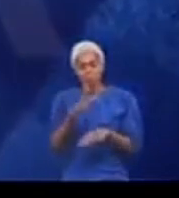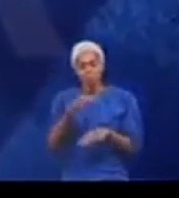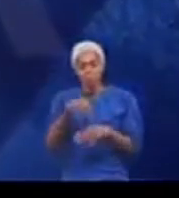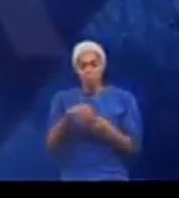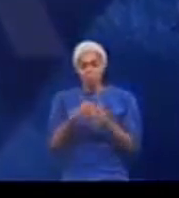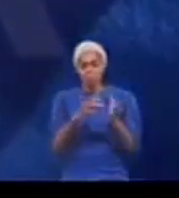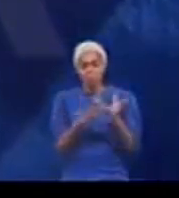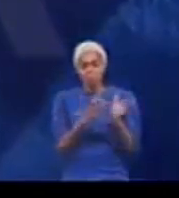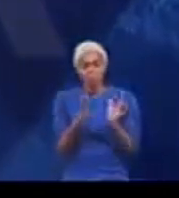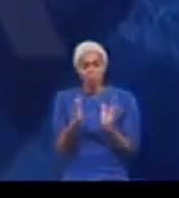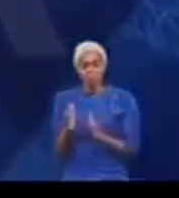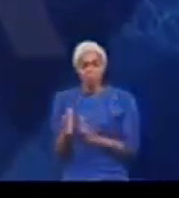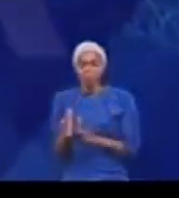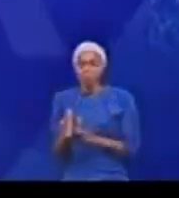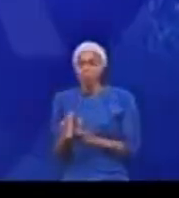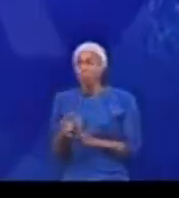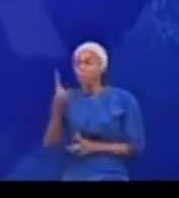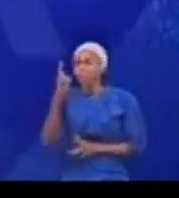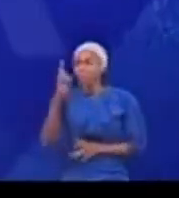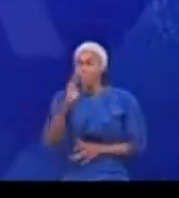put my faith in